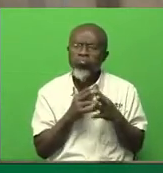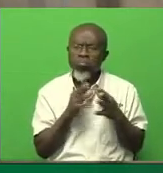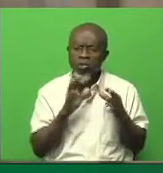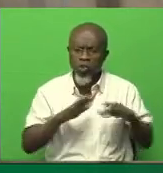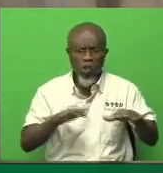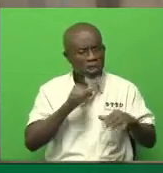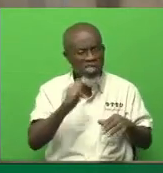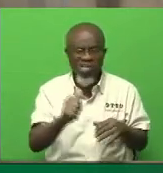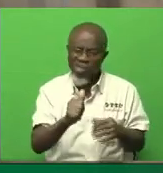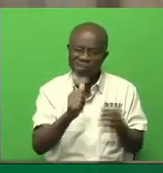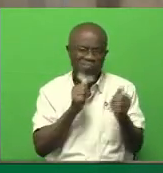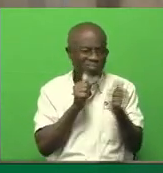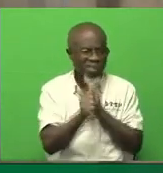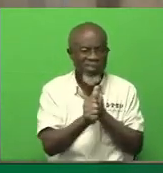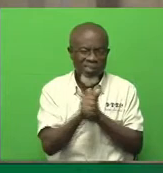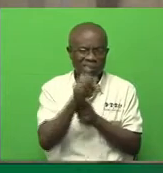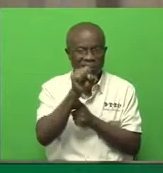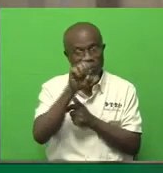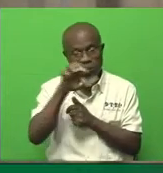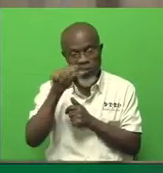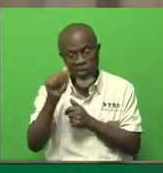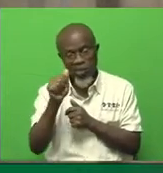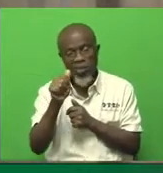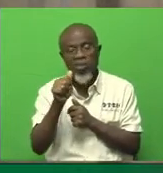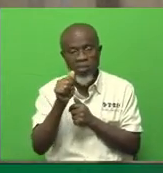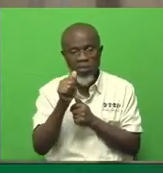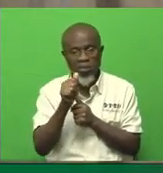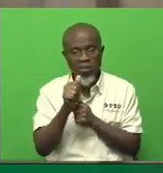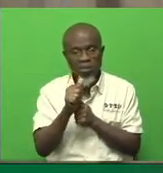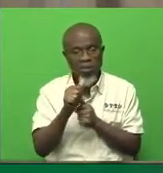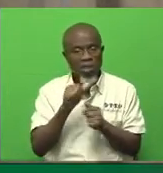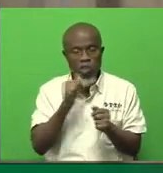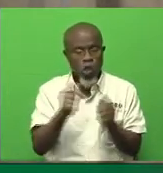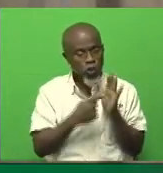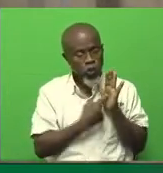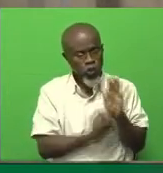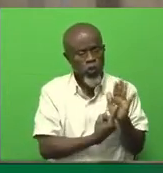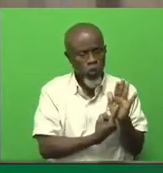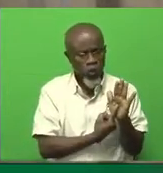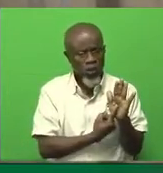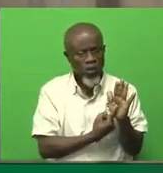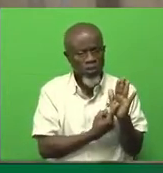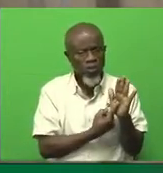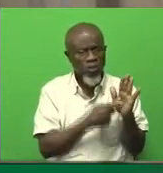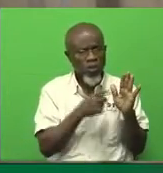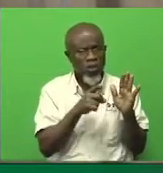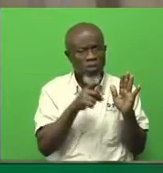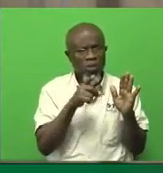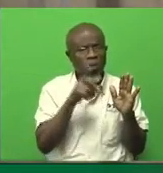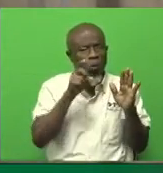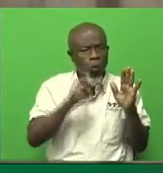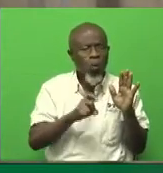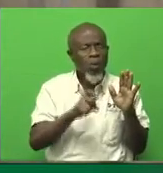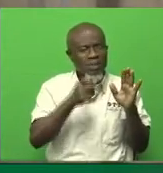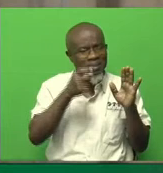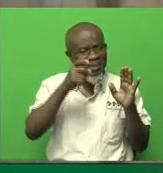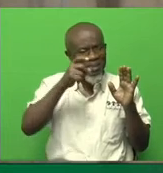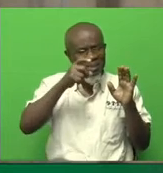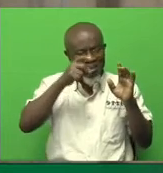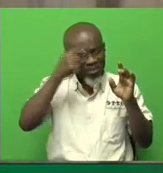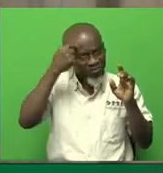sca exam not demonstrating the competency required for a secondary education